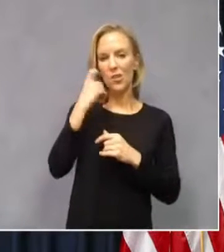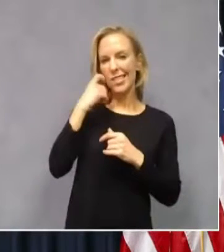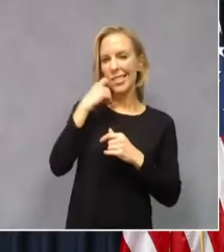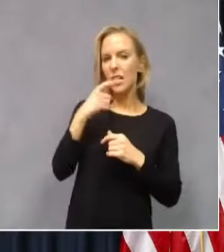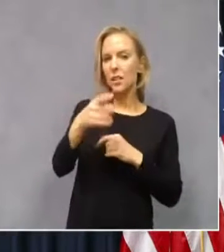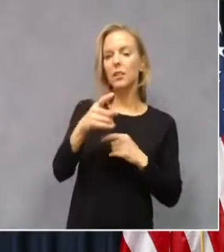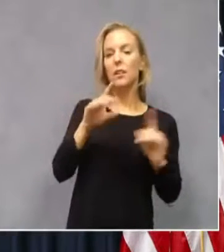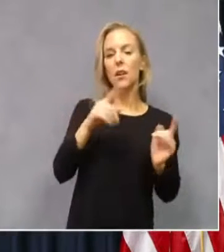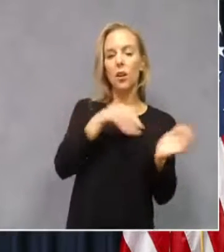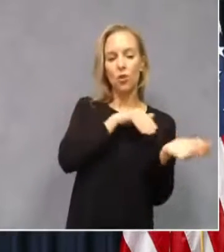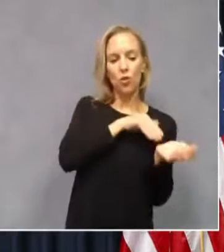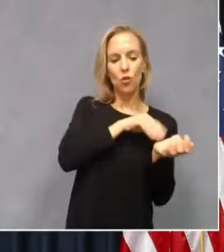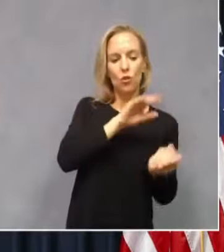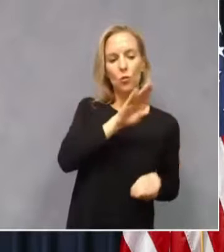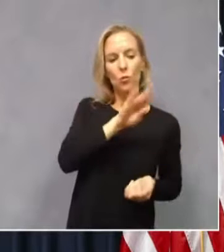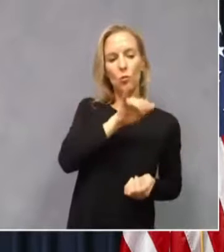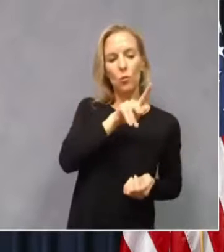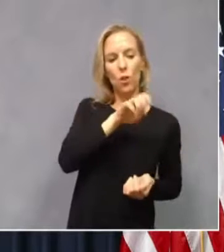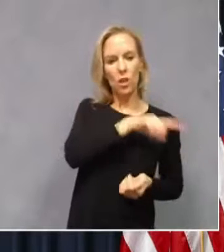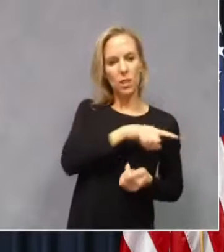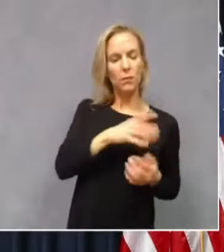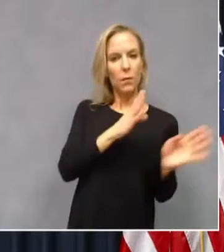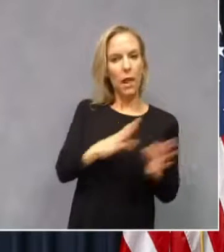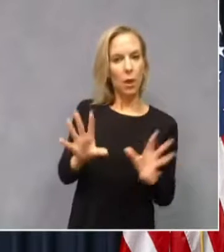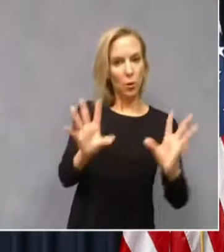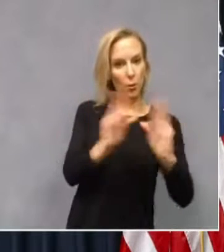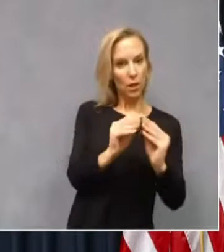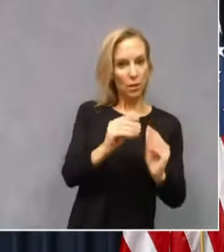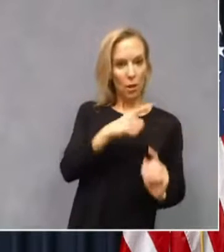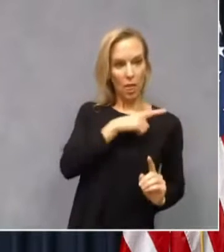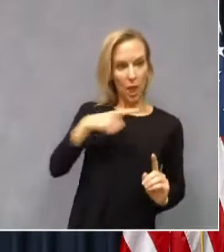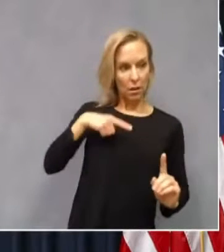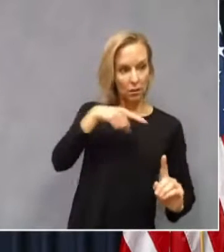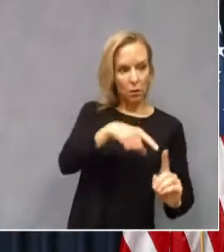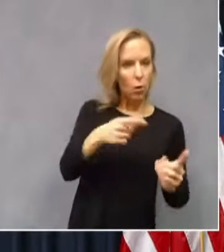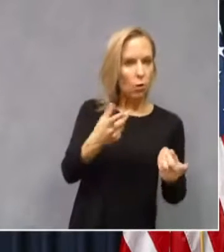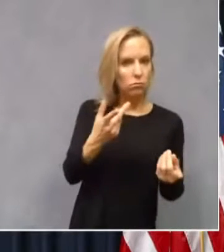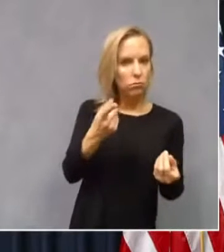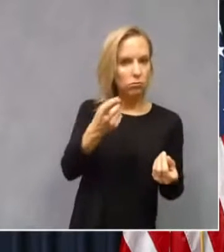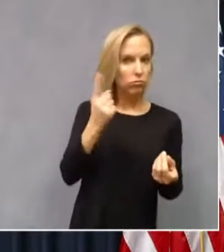with legislative leaders. Have you gotten any word on what came out of that meeting?